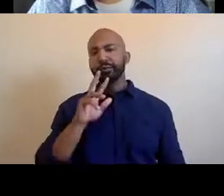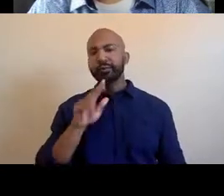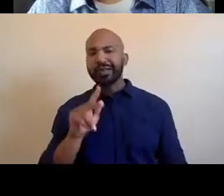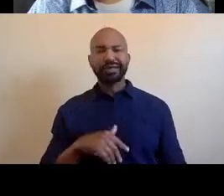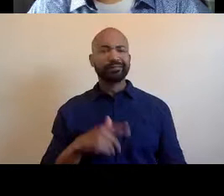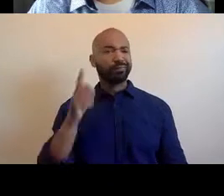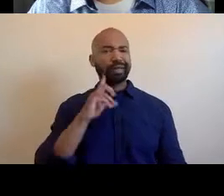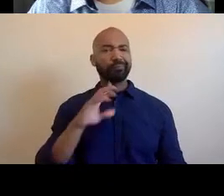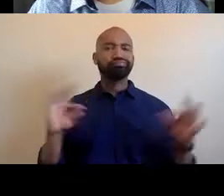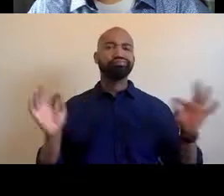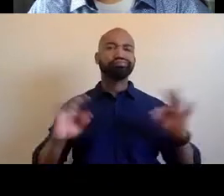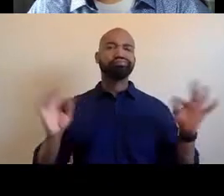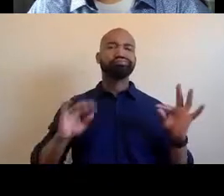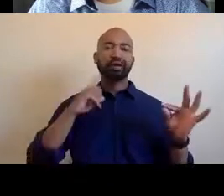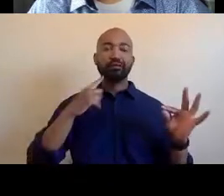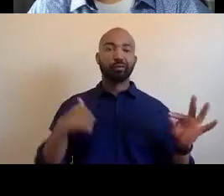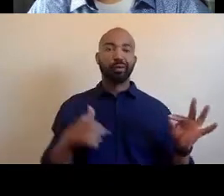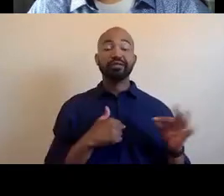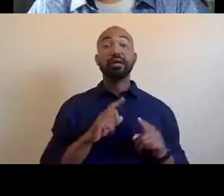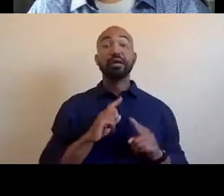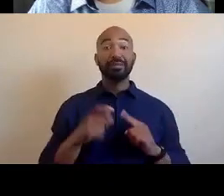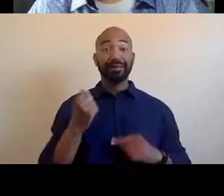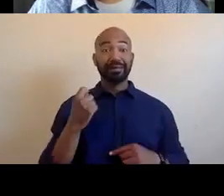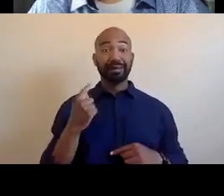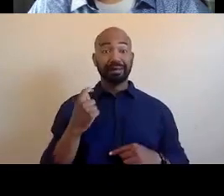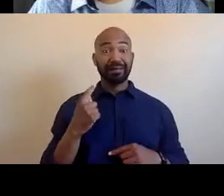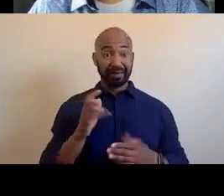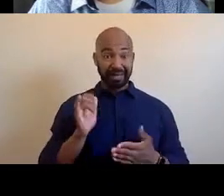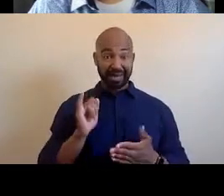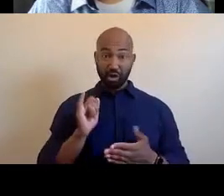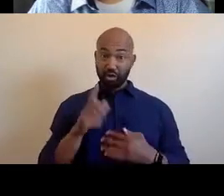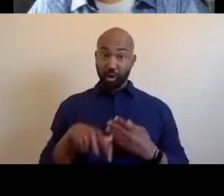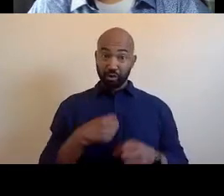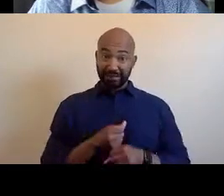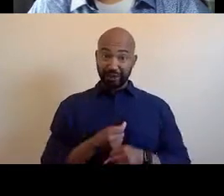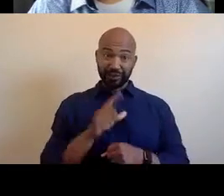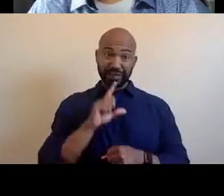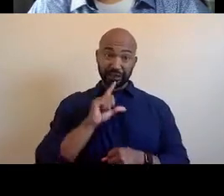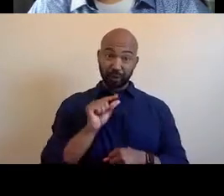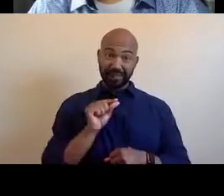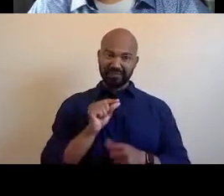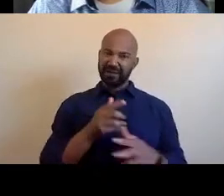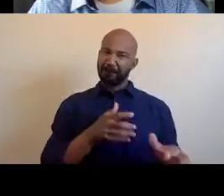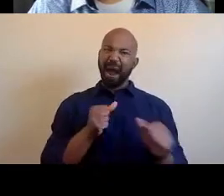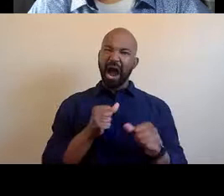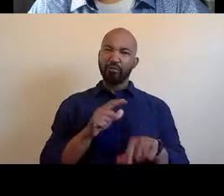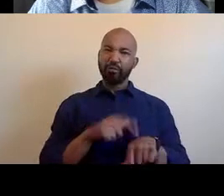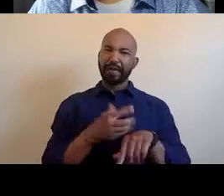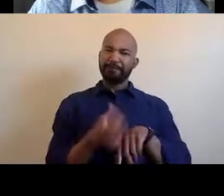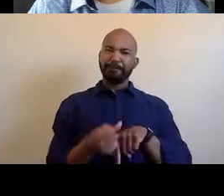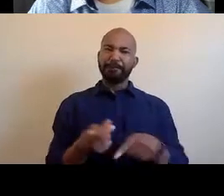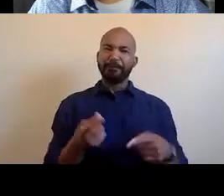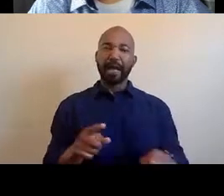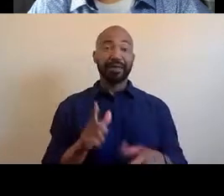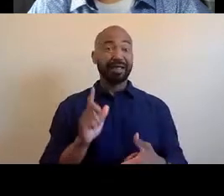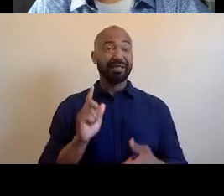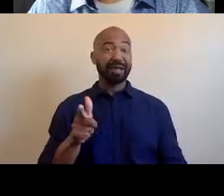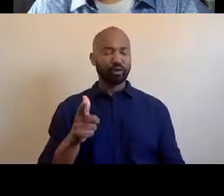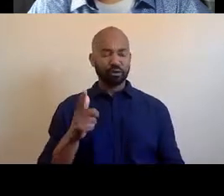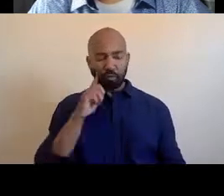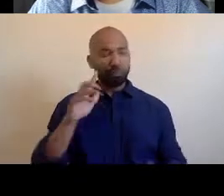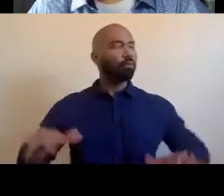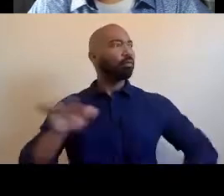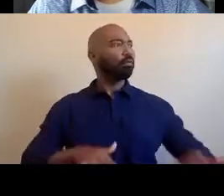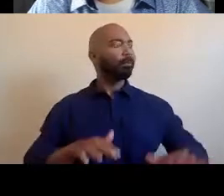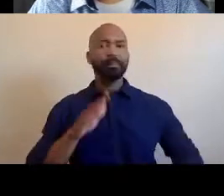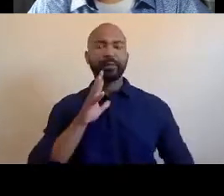now. Trust me, those years go very quickly, and soon enough we'll find ourselves in our 50s and 60s in a